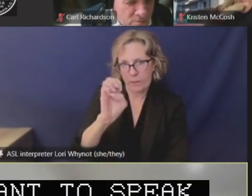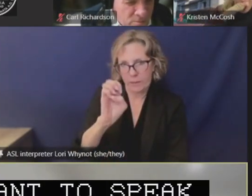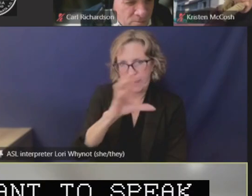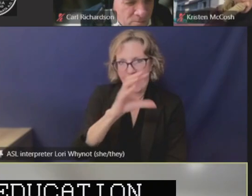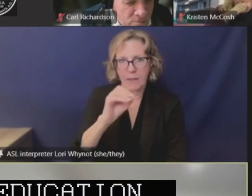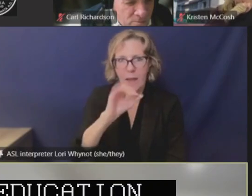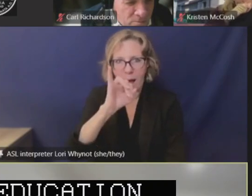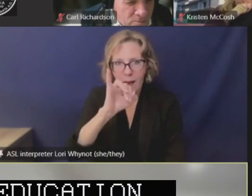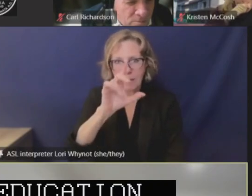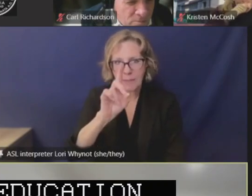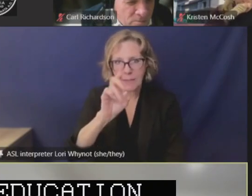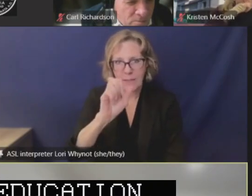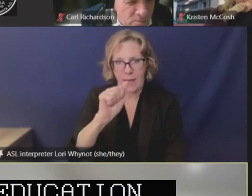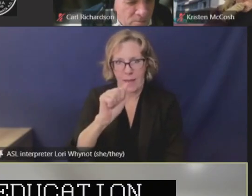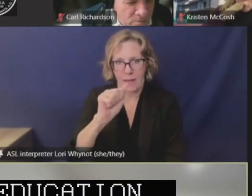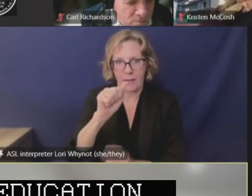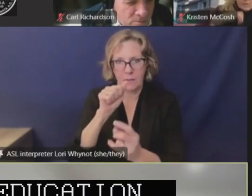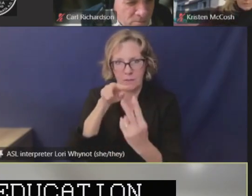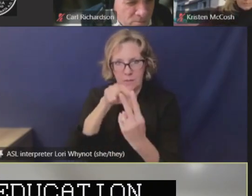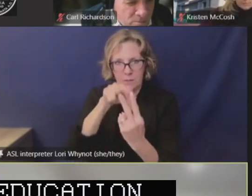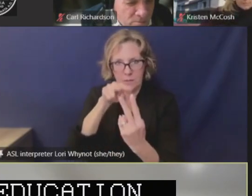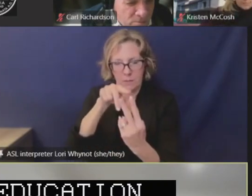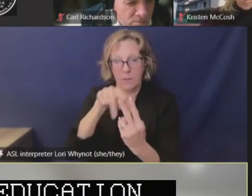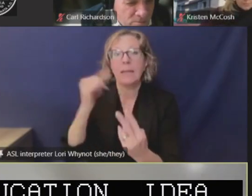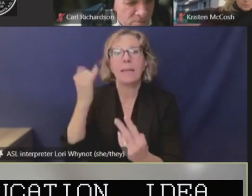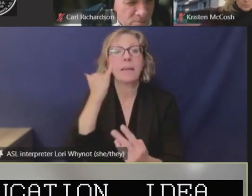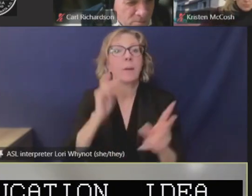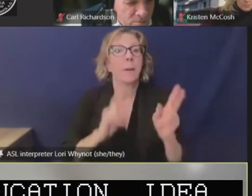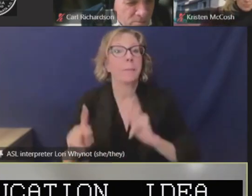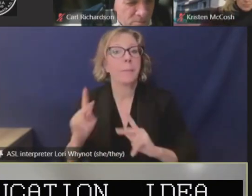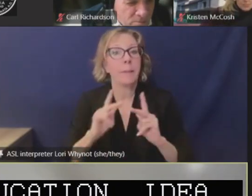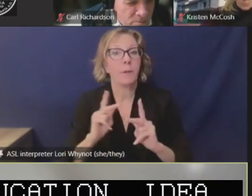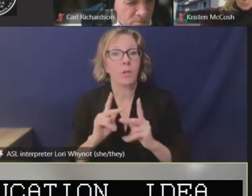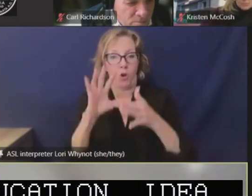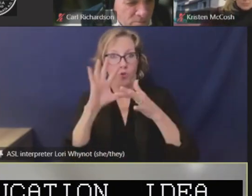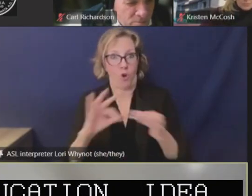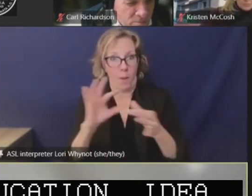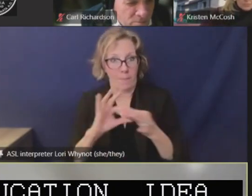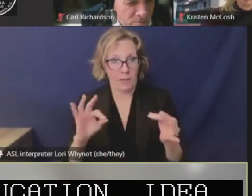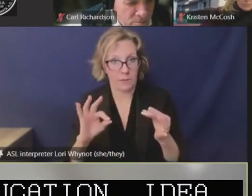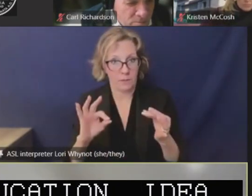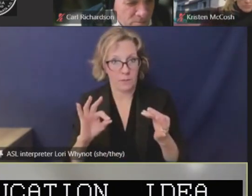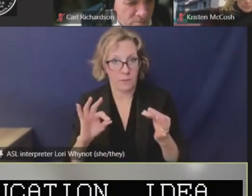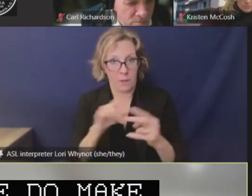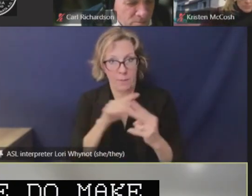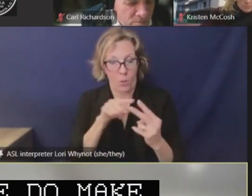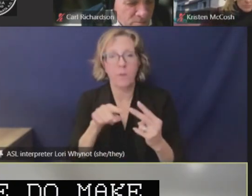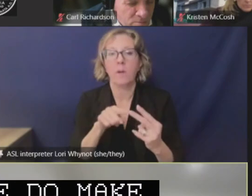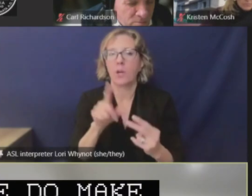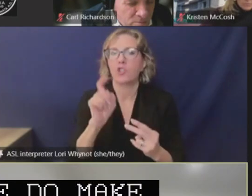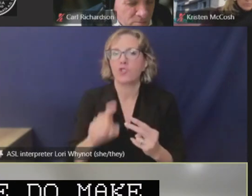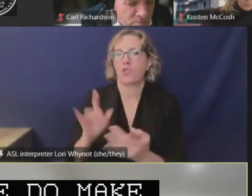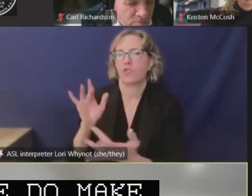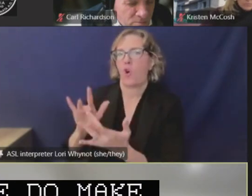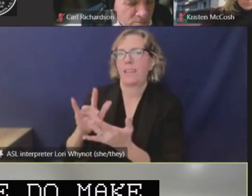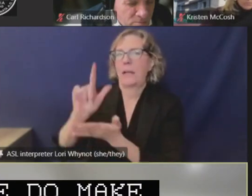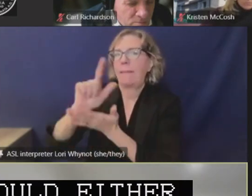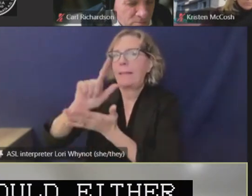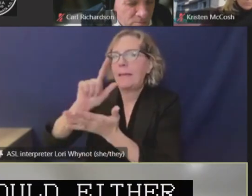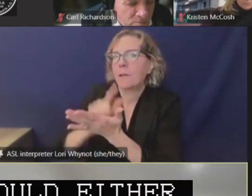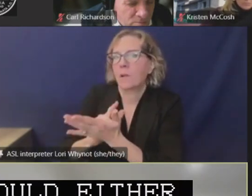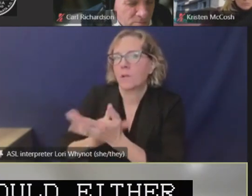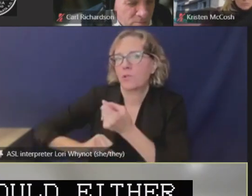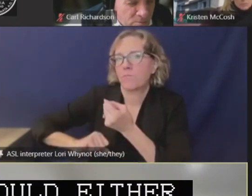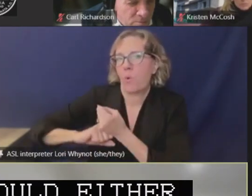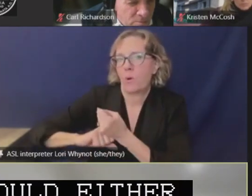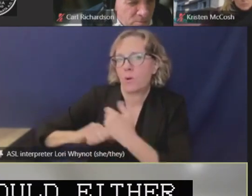think if people do make comments, they should either reach out to legal resources, other resources